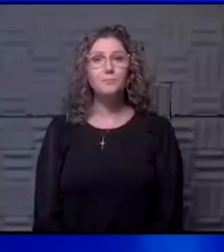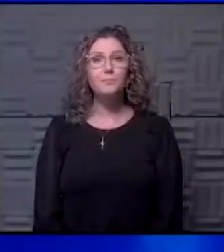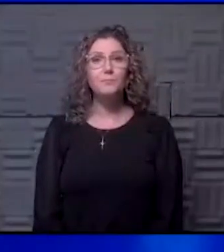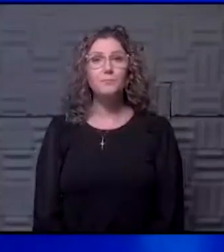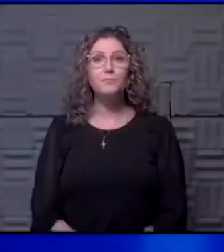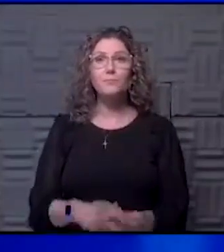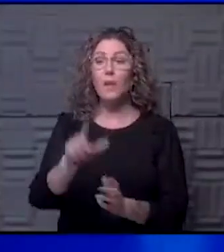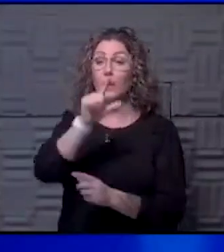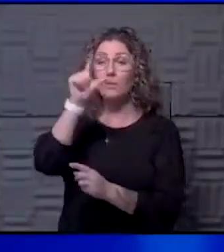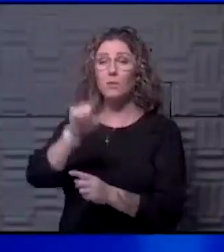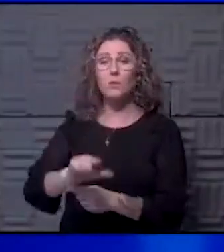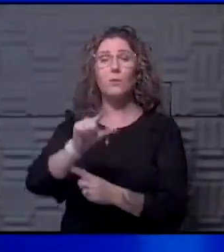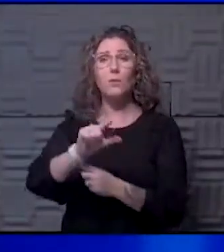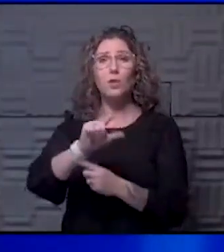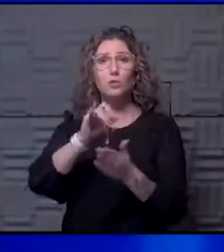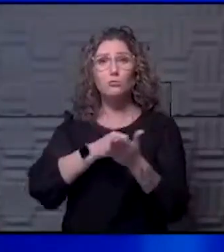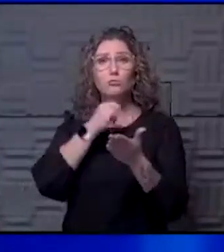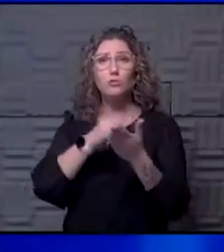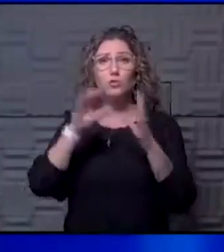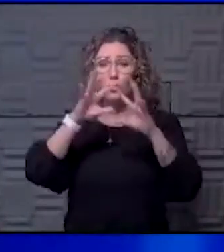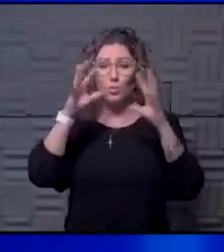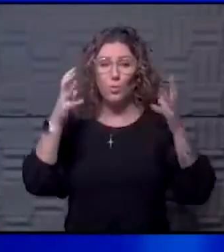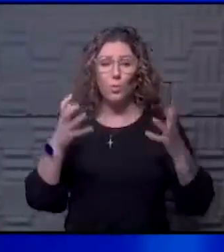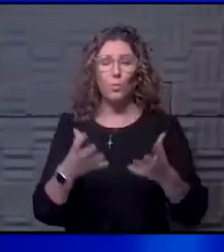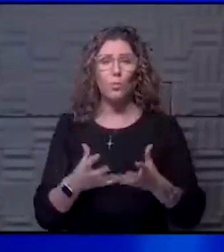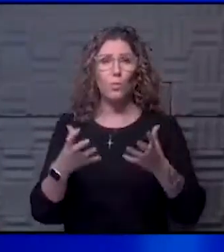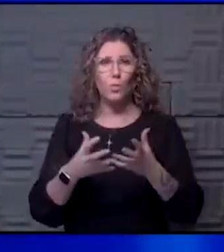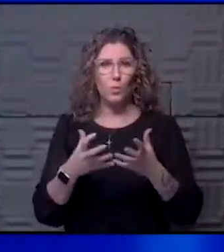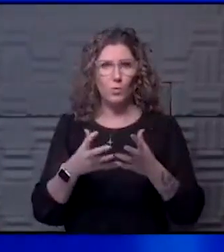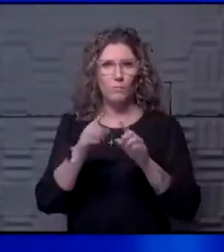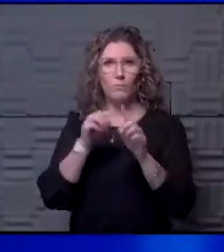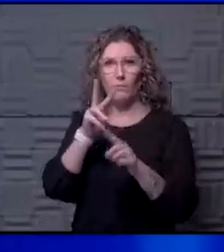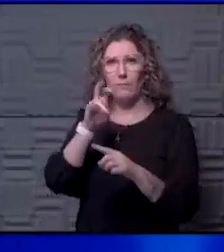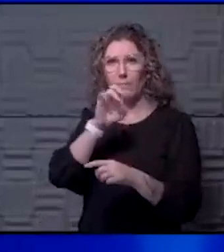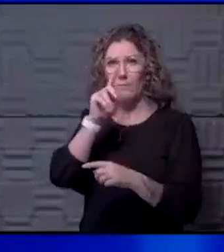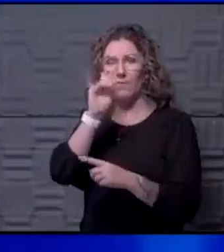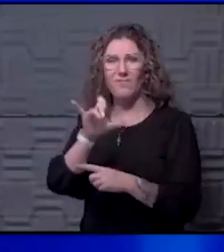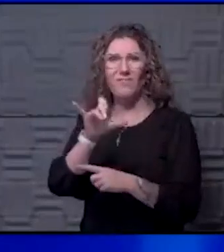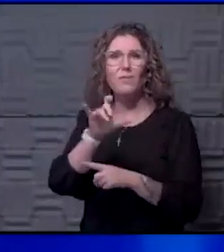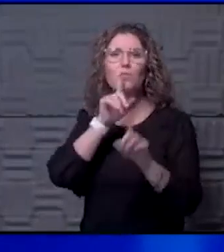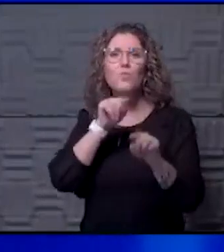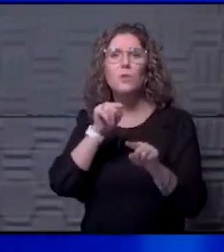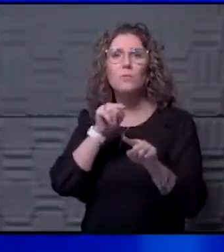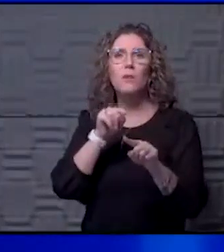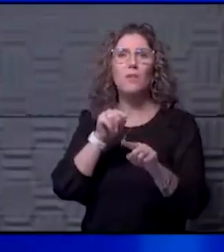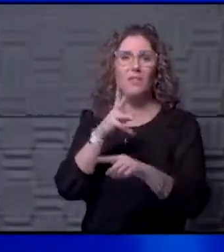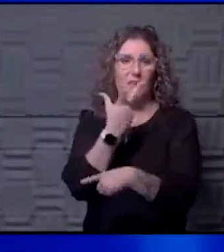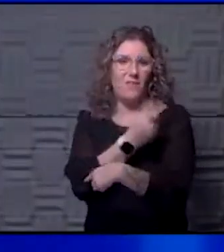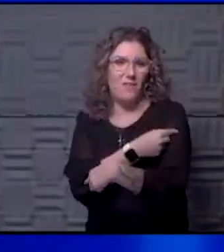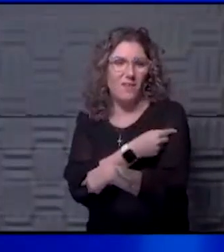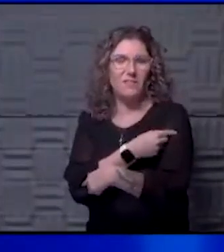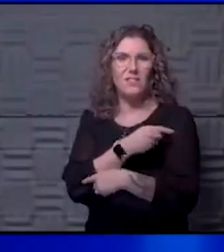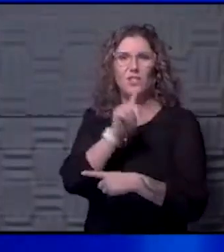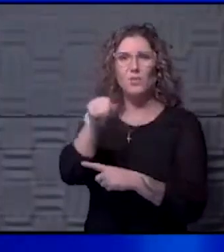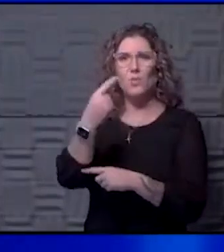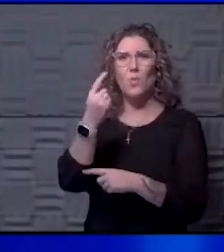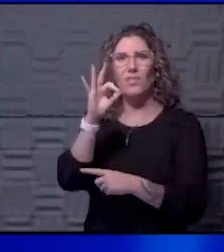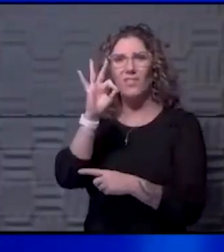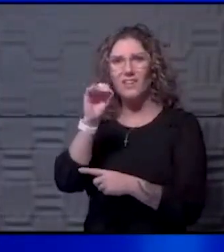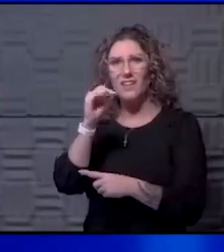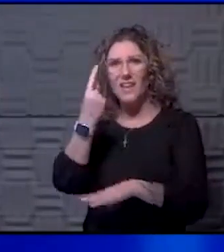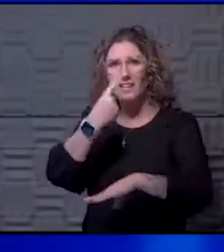The Lawrence Journal World, according to Vicki, reported yesterday that the vaccination effectiveness is only 90 days. Is that